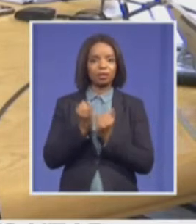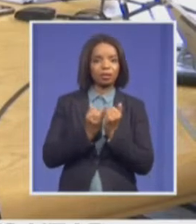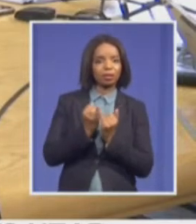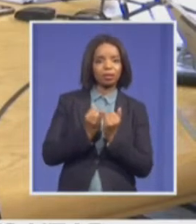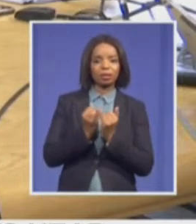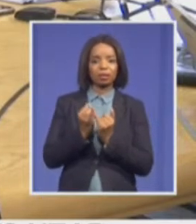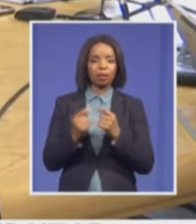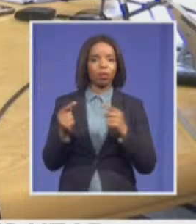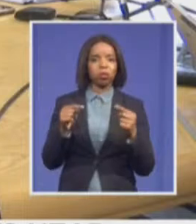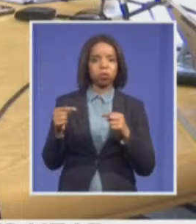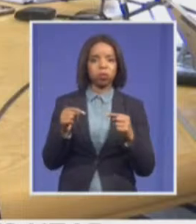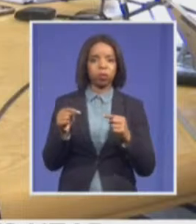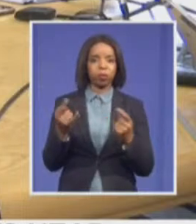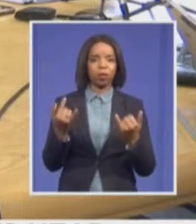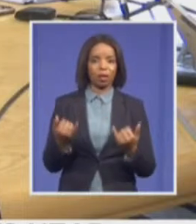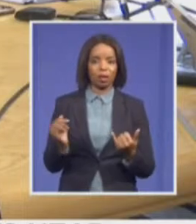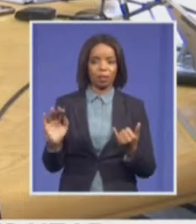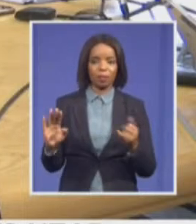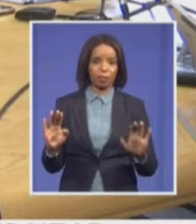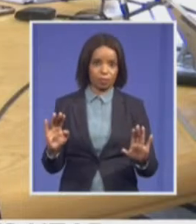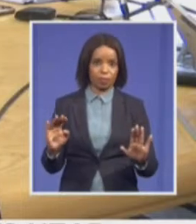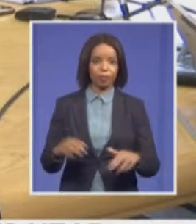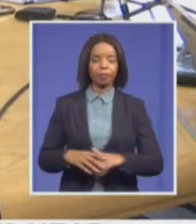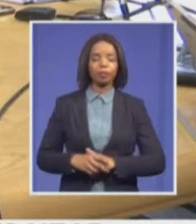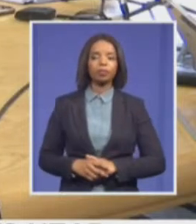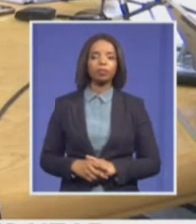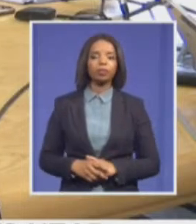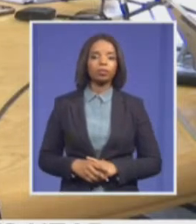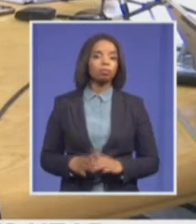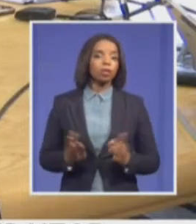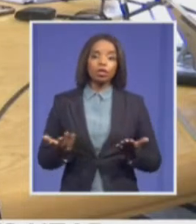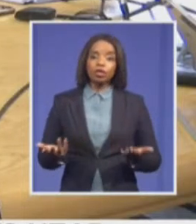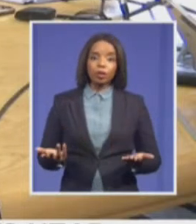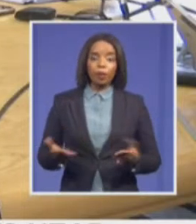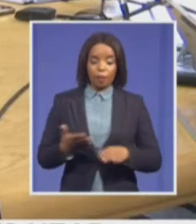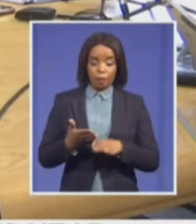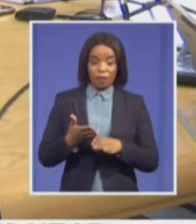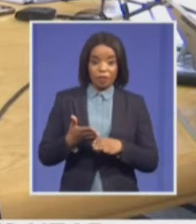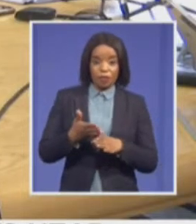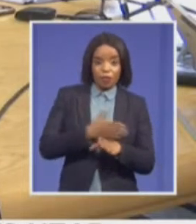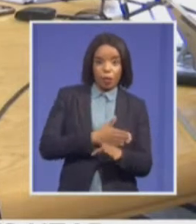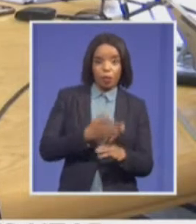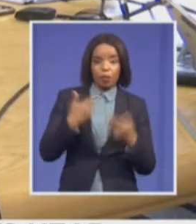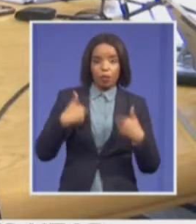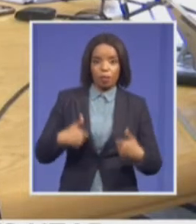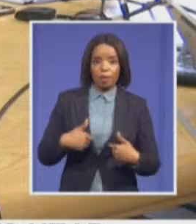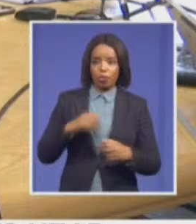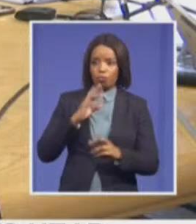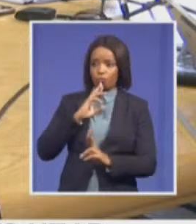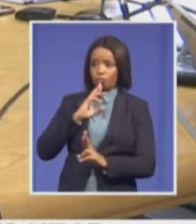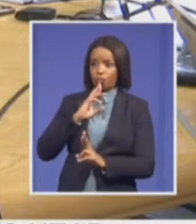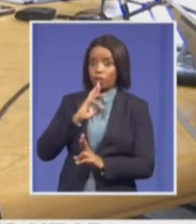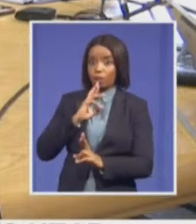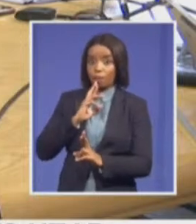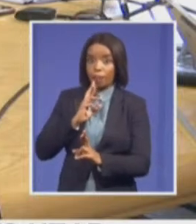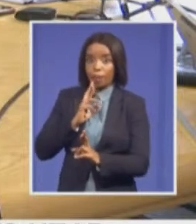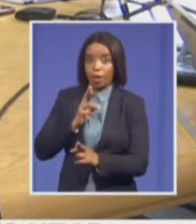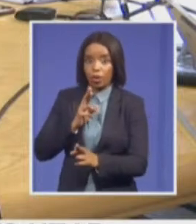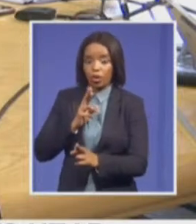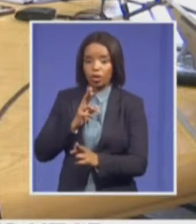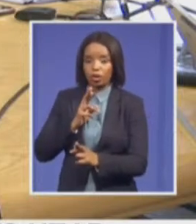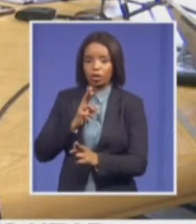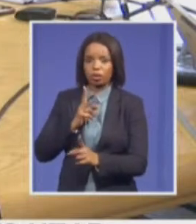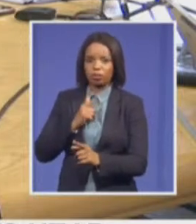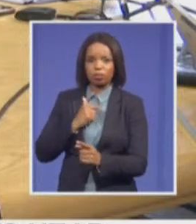So before I could then respond to that, I saw the GCEO, Mr.